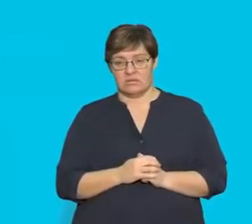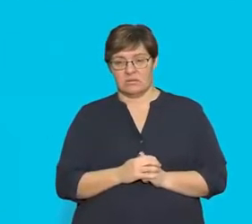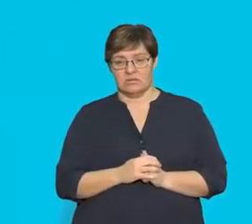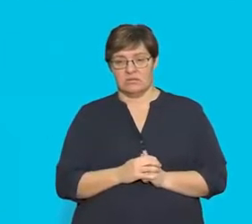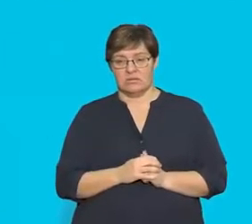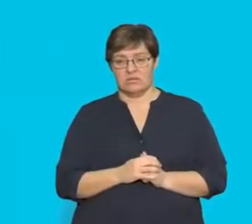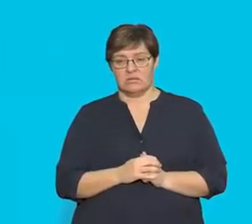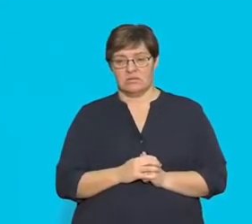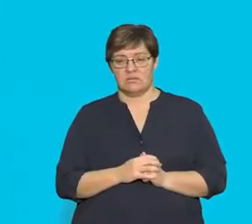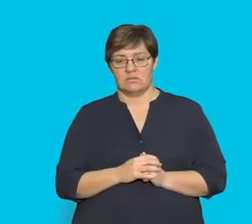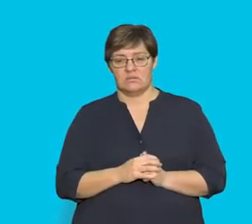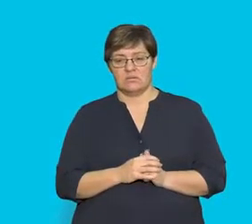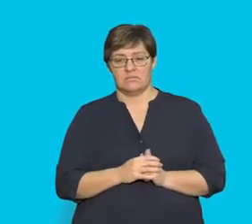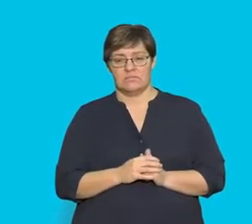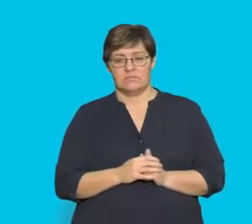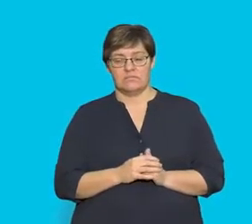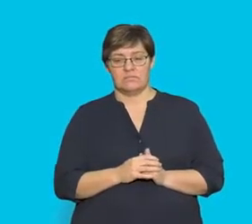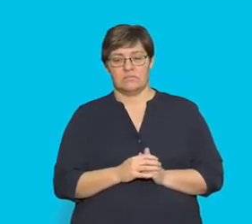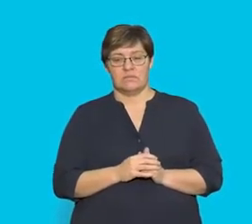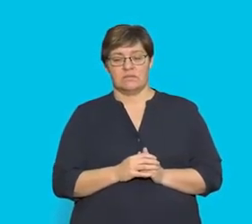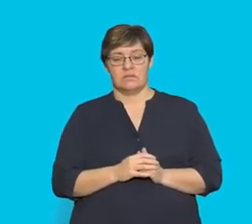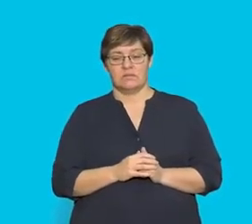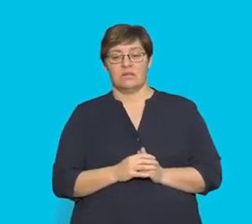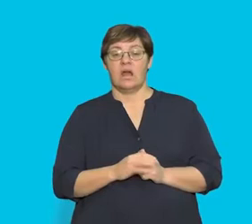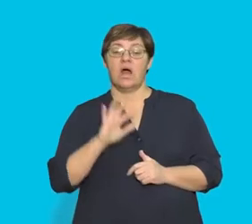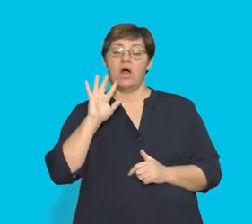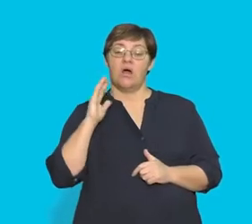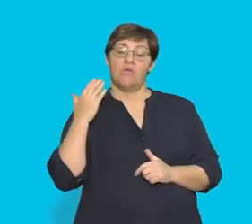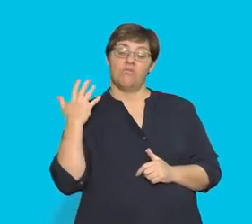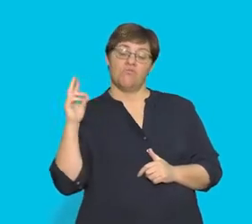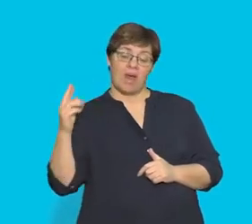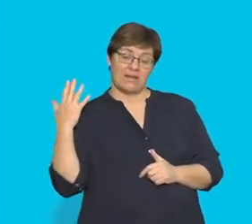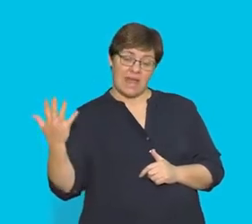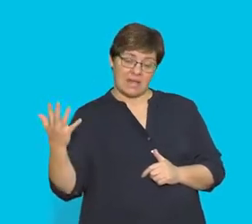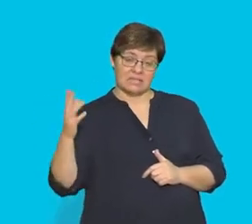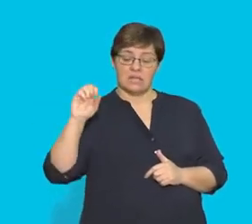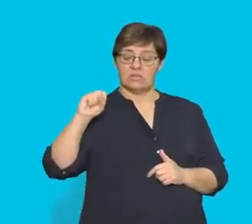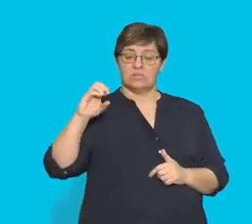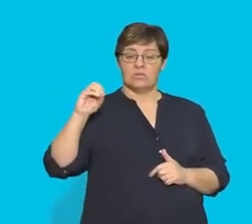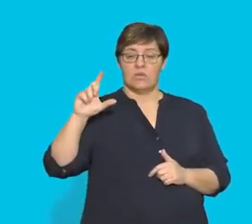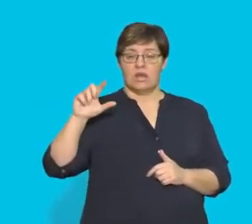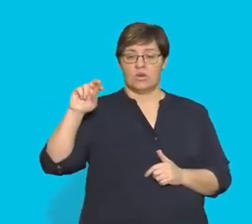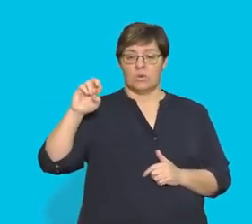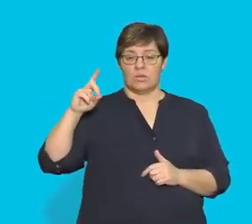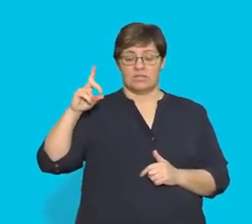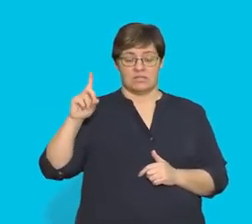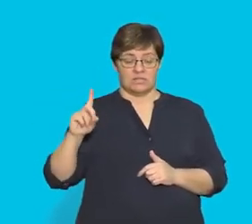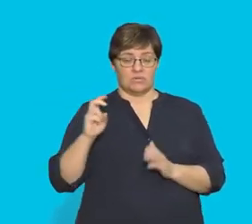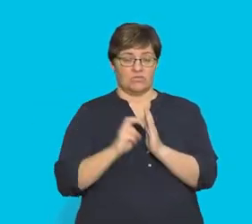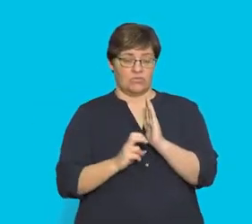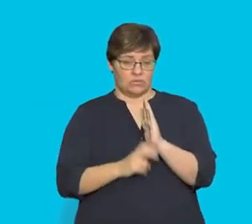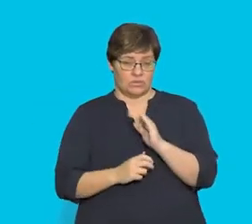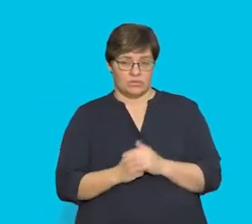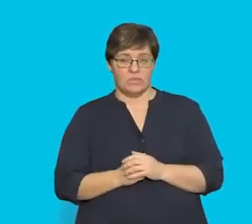they'd leave. Okay, so the right-hand solenoid rule, we're going to apply it in a couple of situations. So